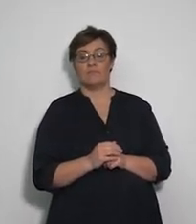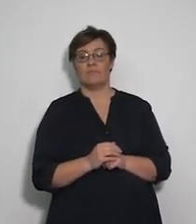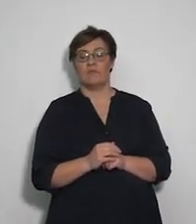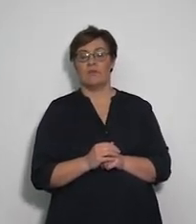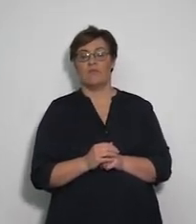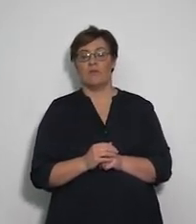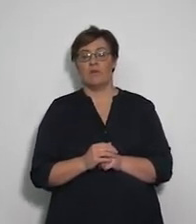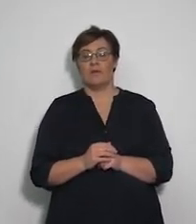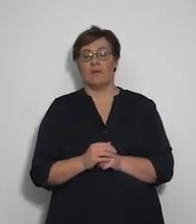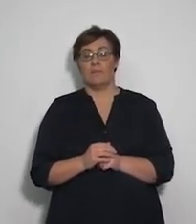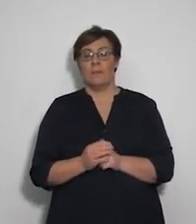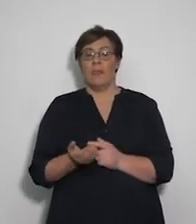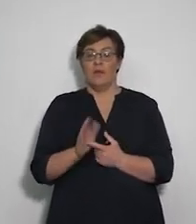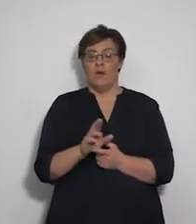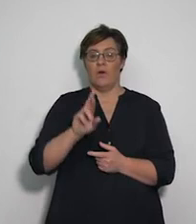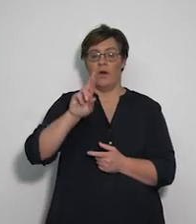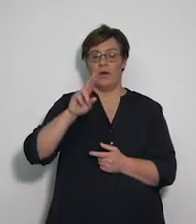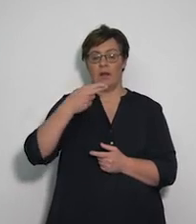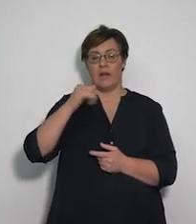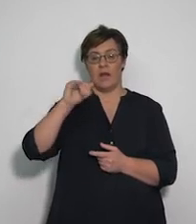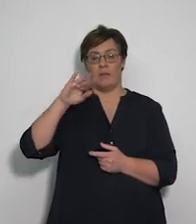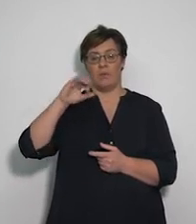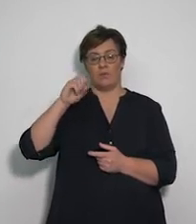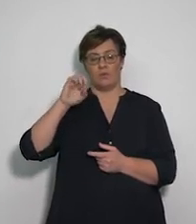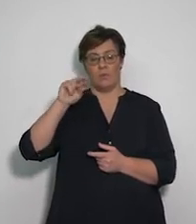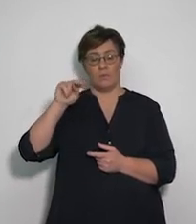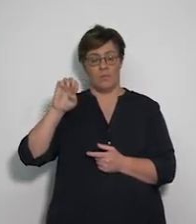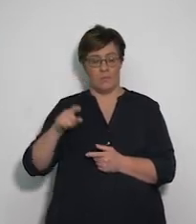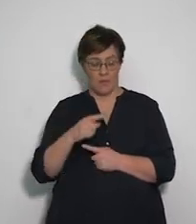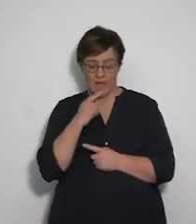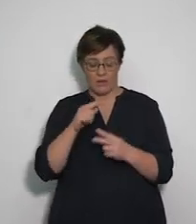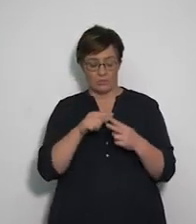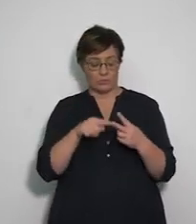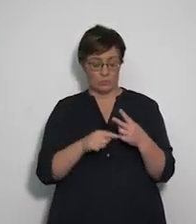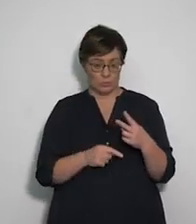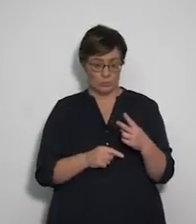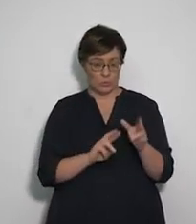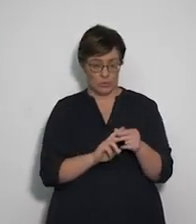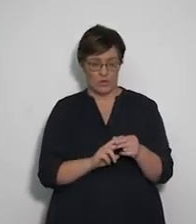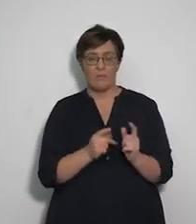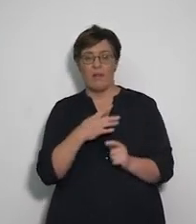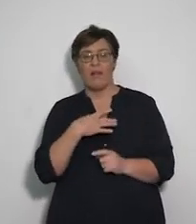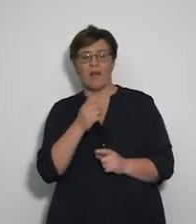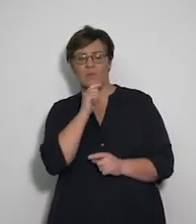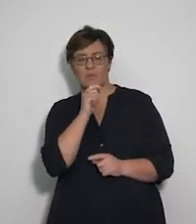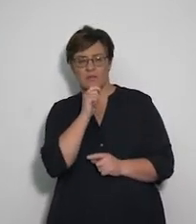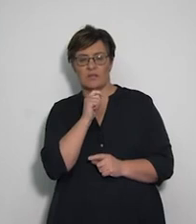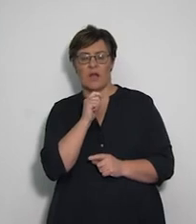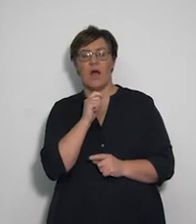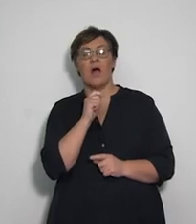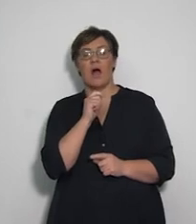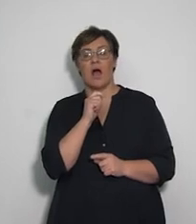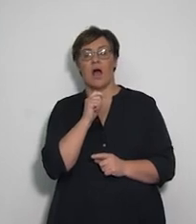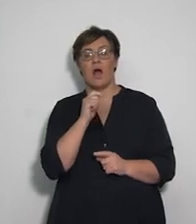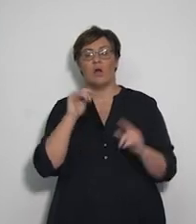you these ribosomes. And these ribosomes are often made up of two units, and I often like to use the word the